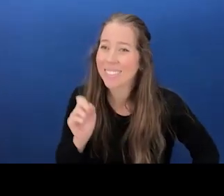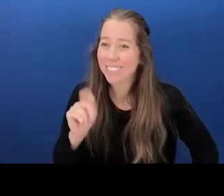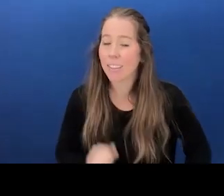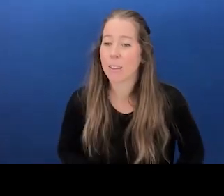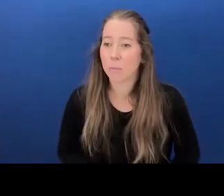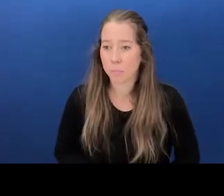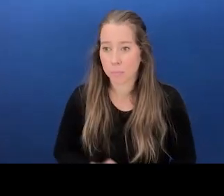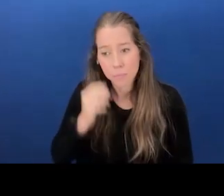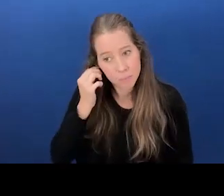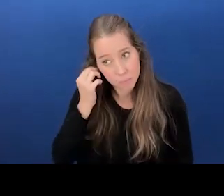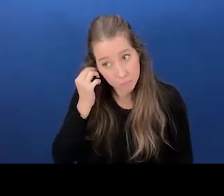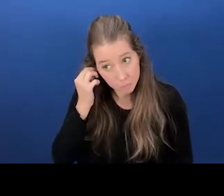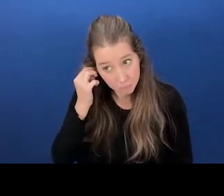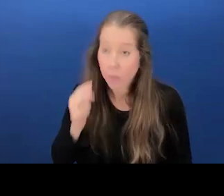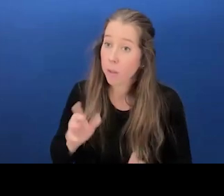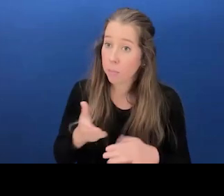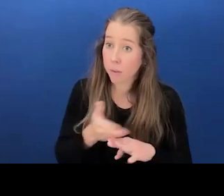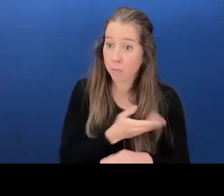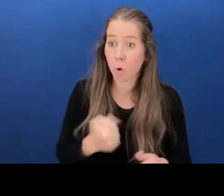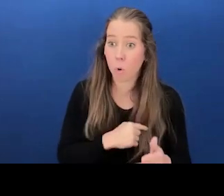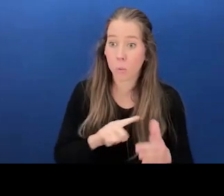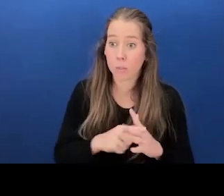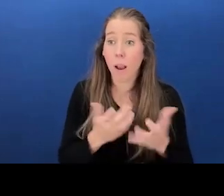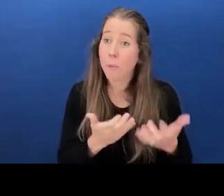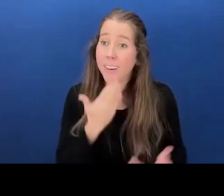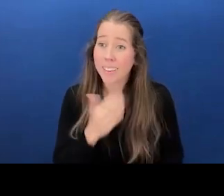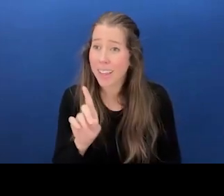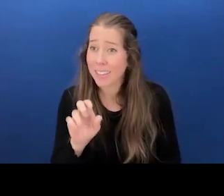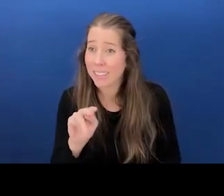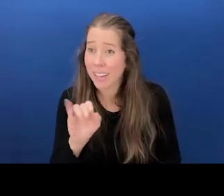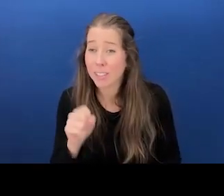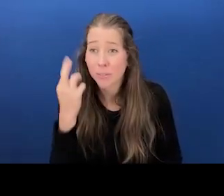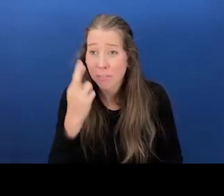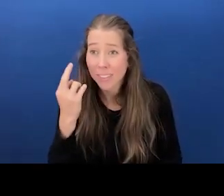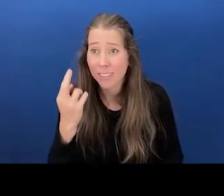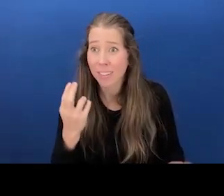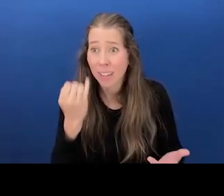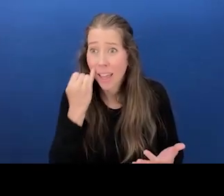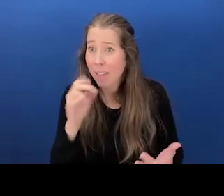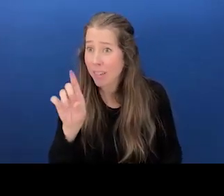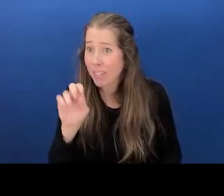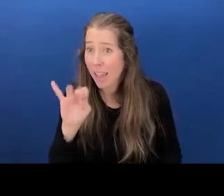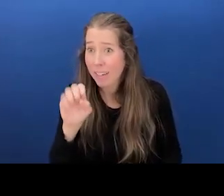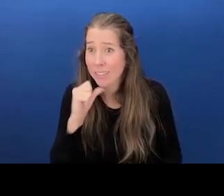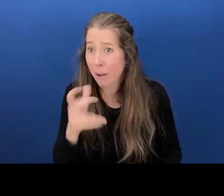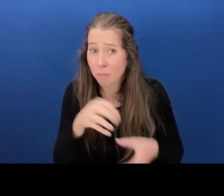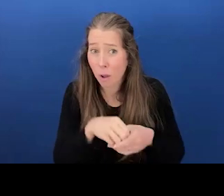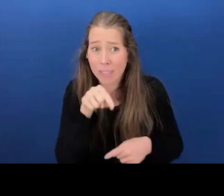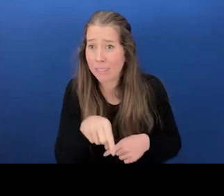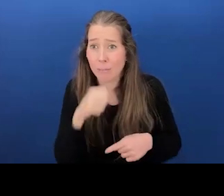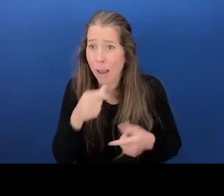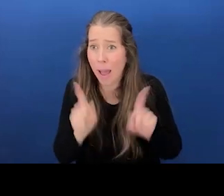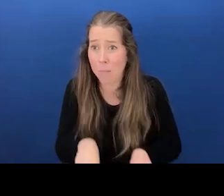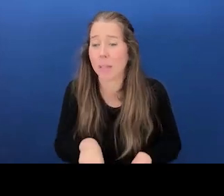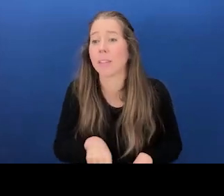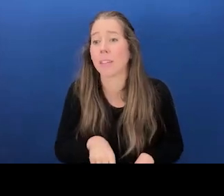So before we get started, first, I'd like to thank Dennis, because without Dennis, this wouldn't have never happened. Okay, so you